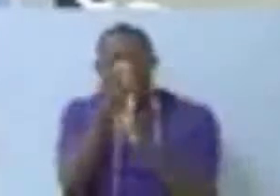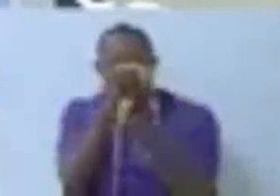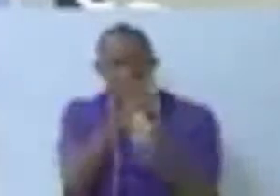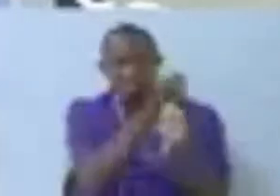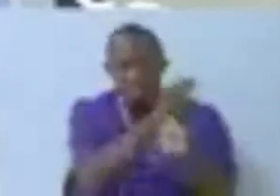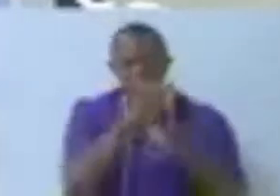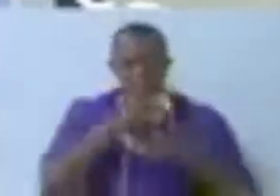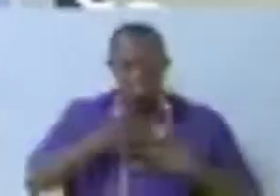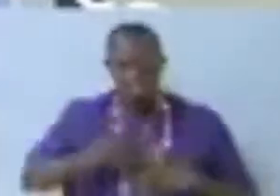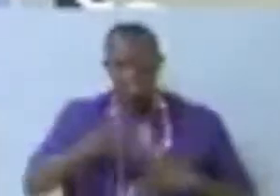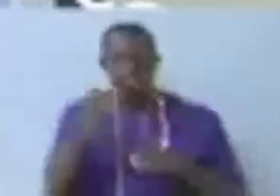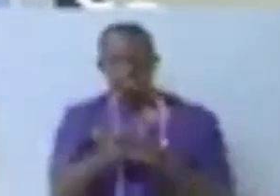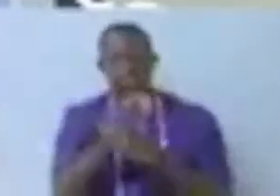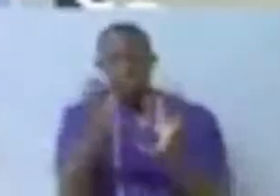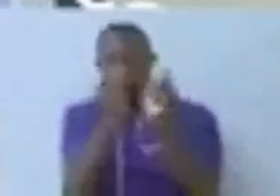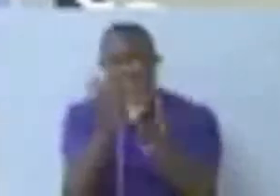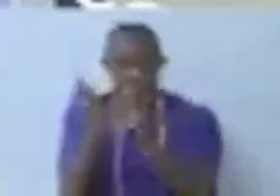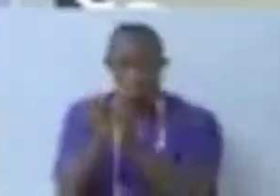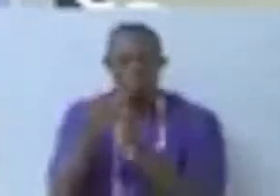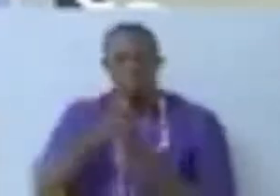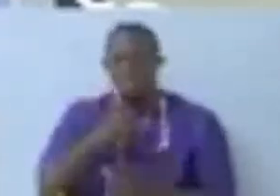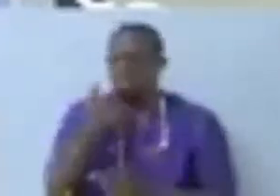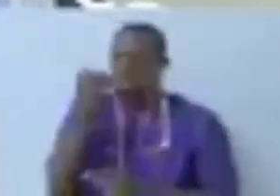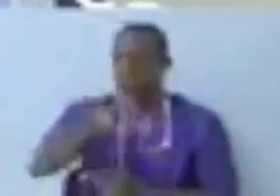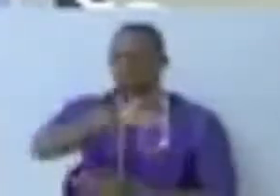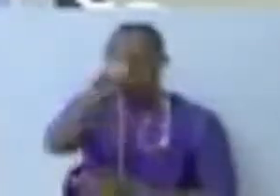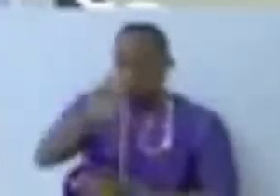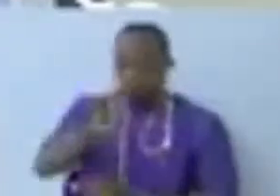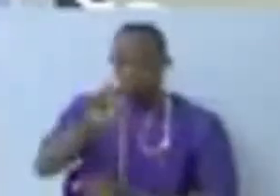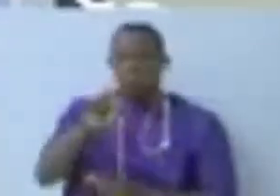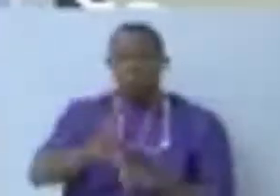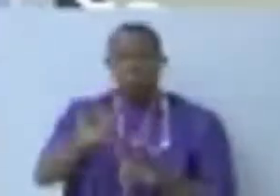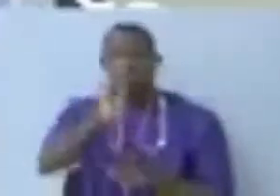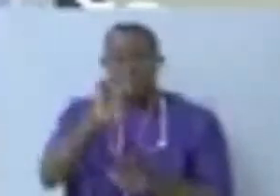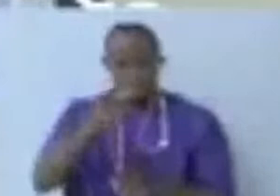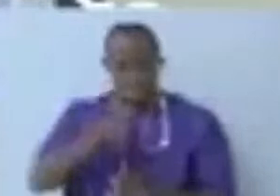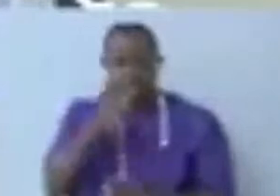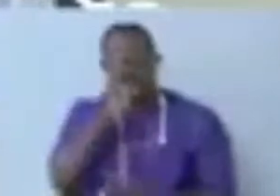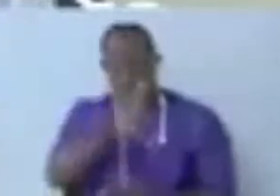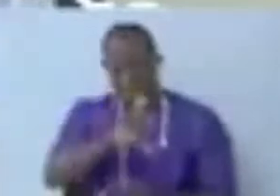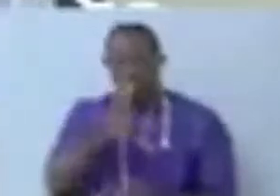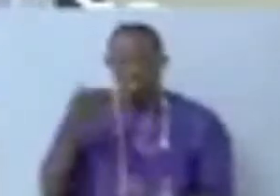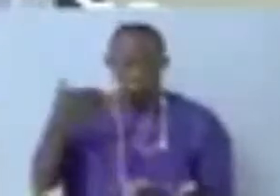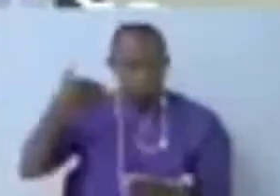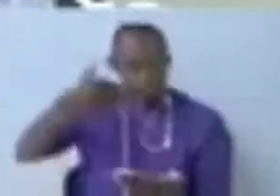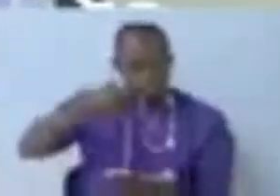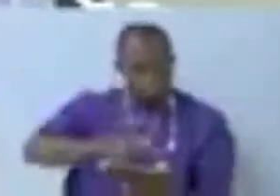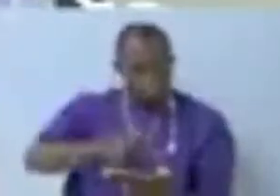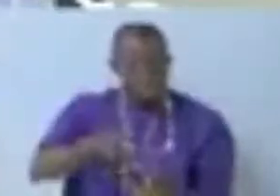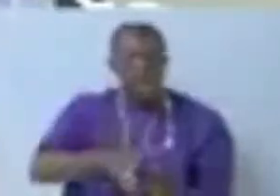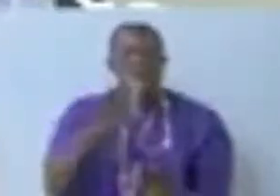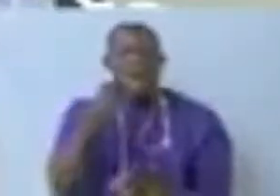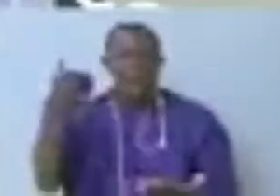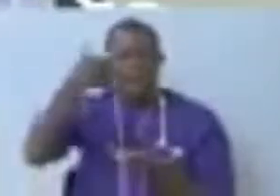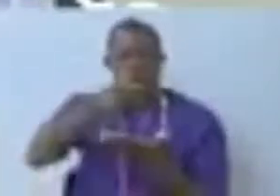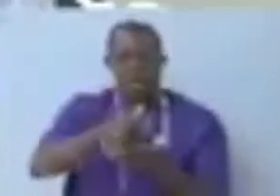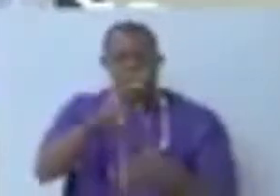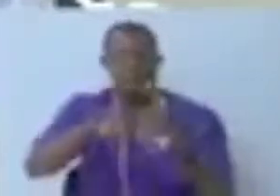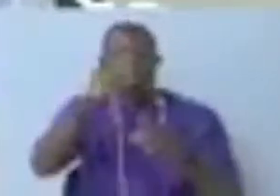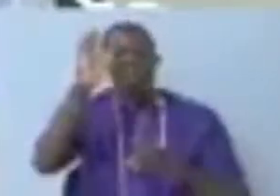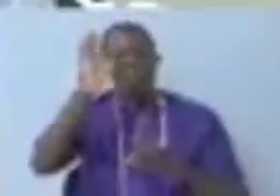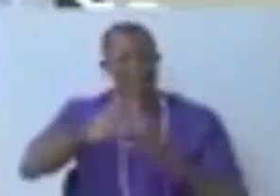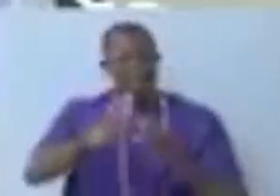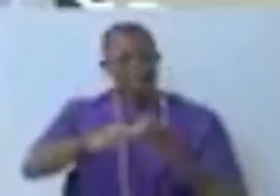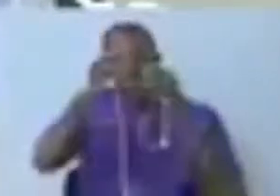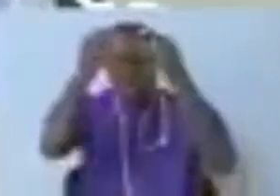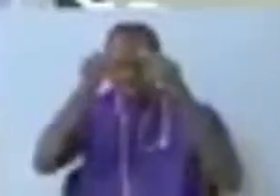Then I asked, what I am trying to drive at is how you arrive at the conclusion that that gentleman